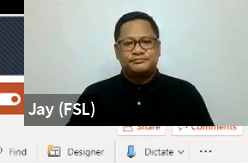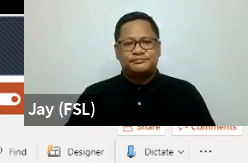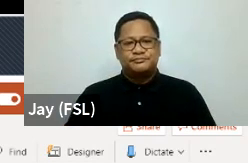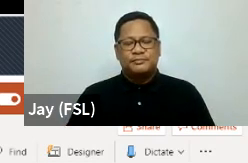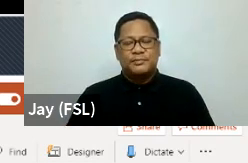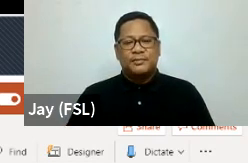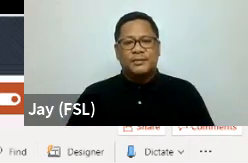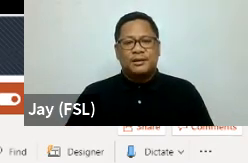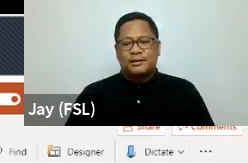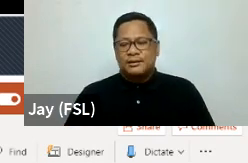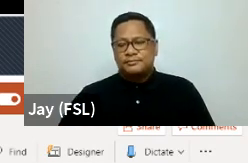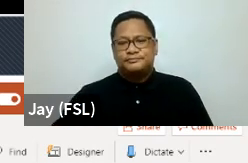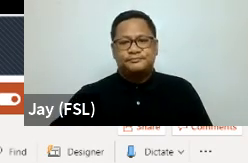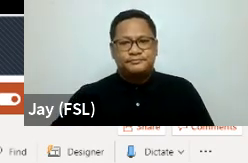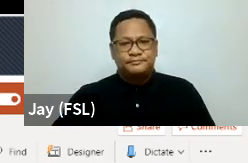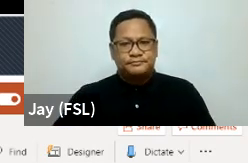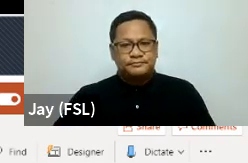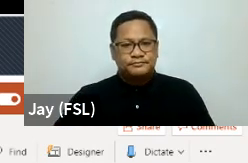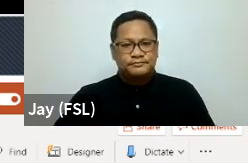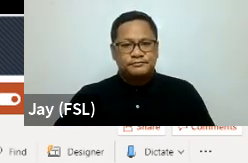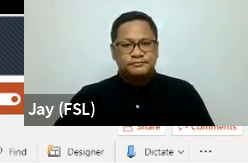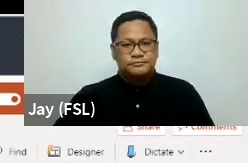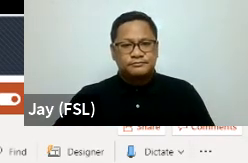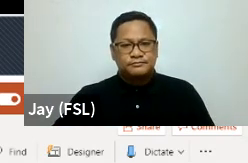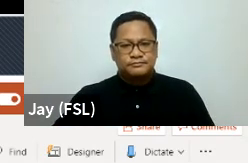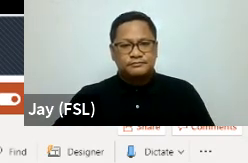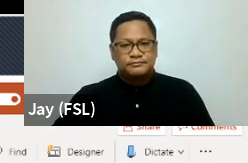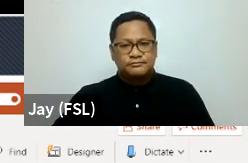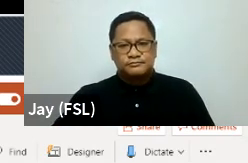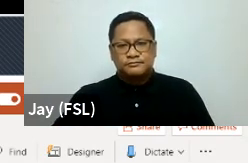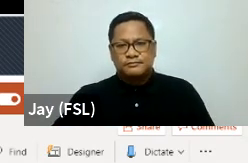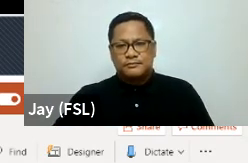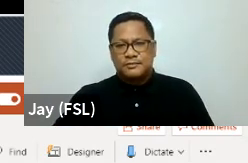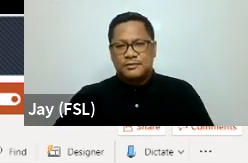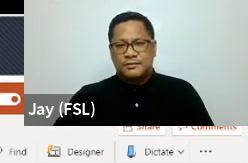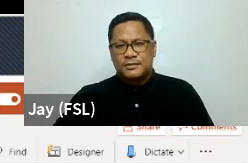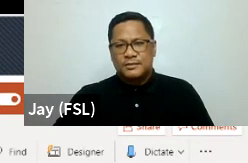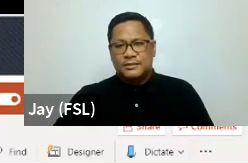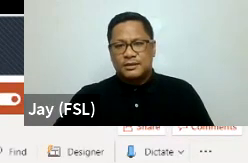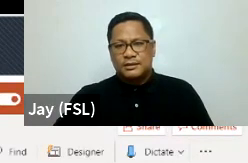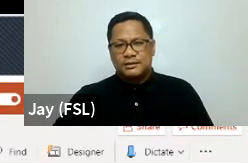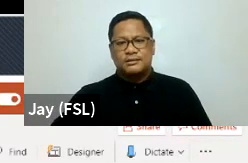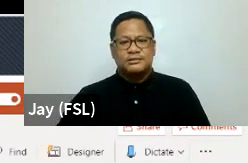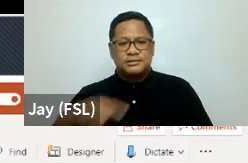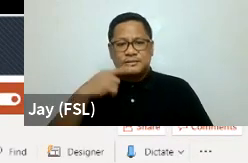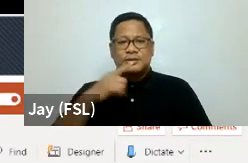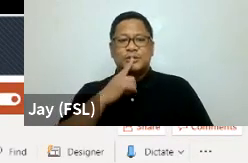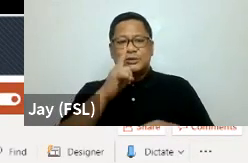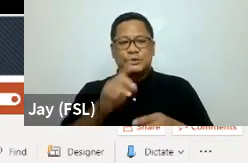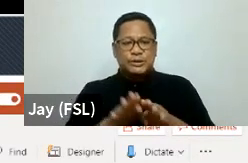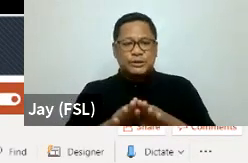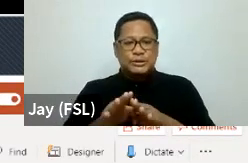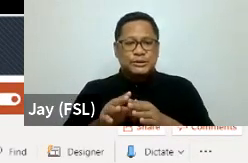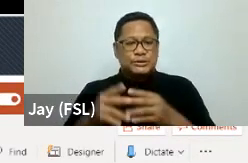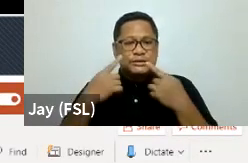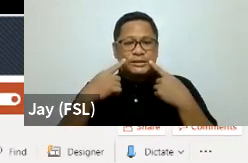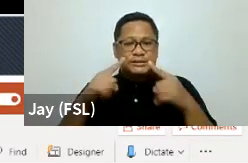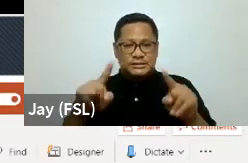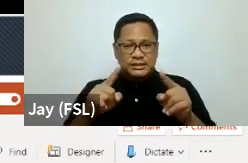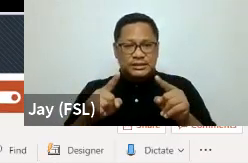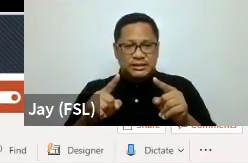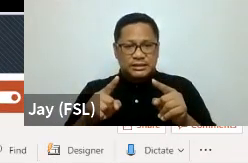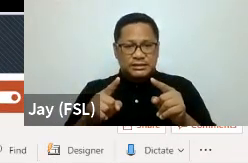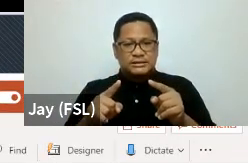So, ayan. So this is the goal. True success stems from knowledge. Okay.